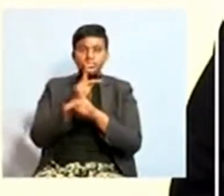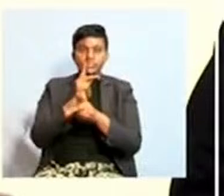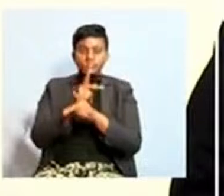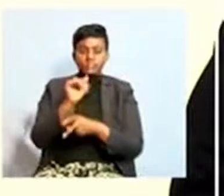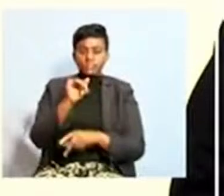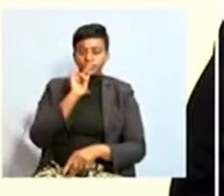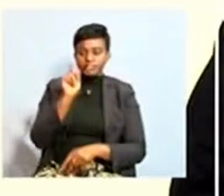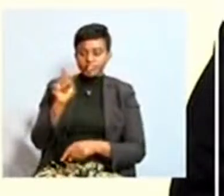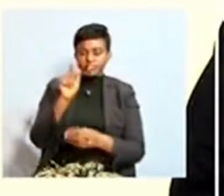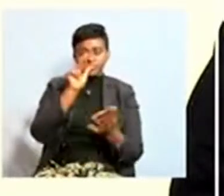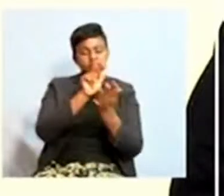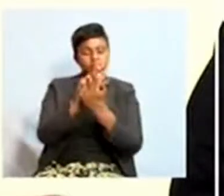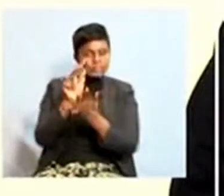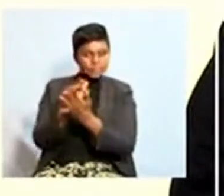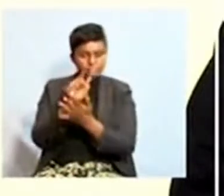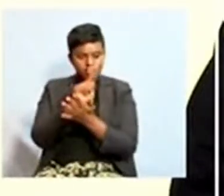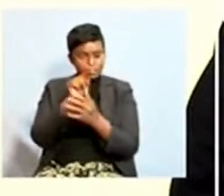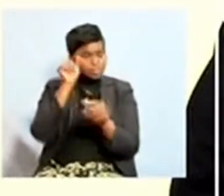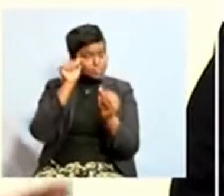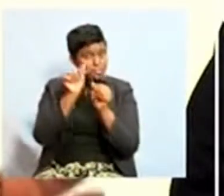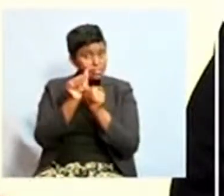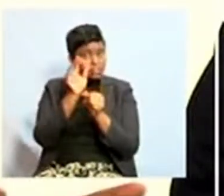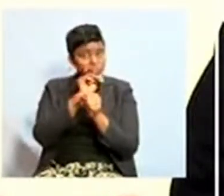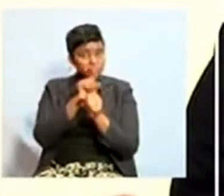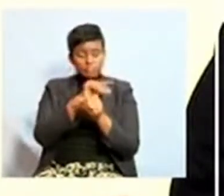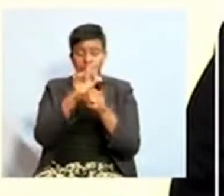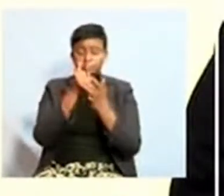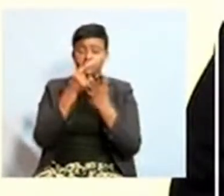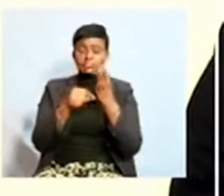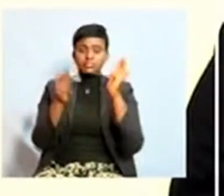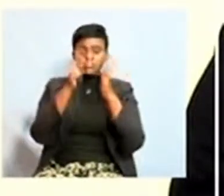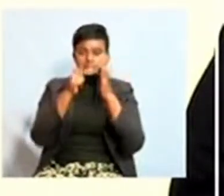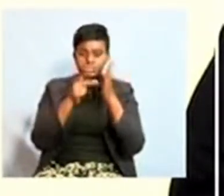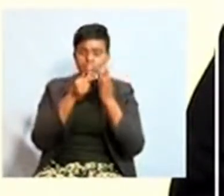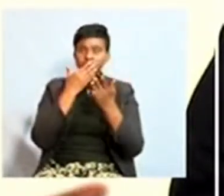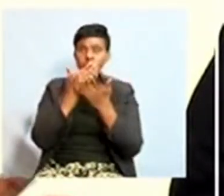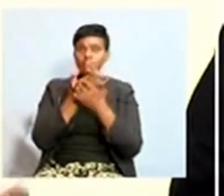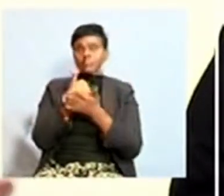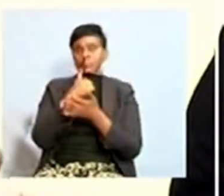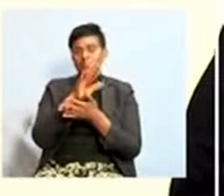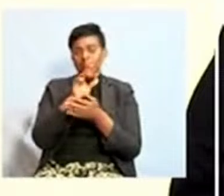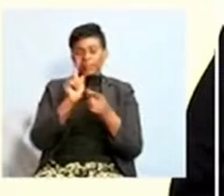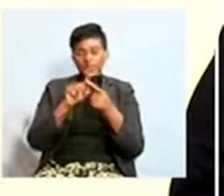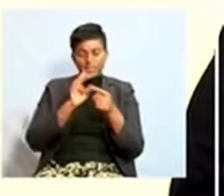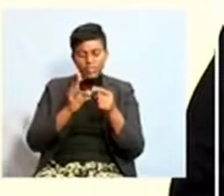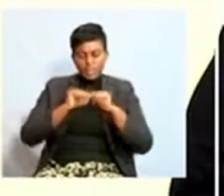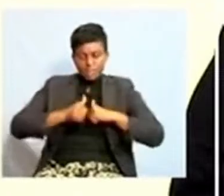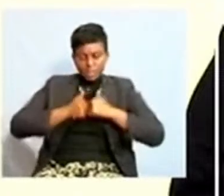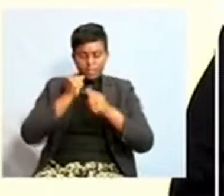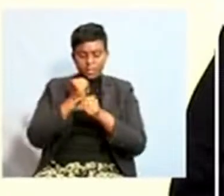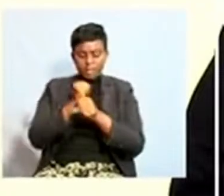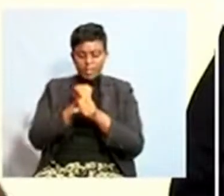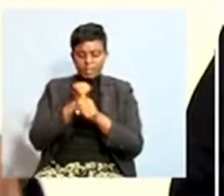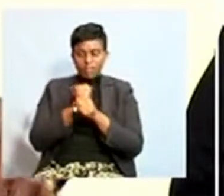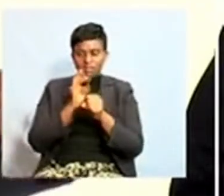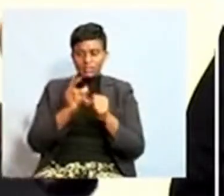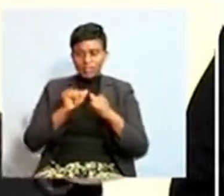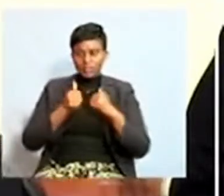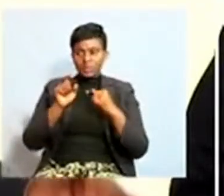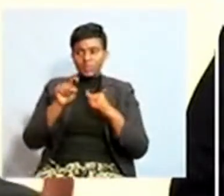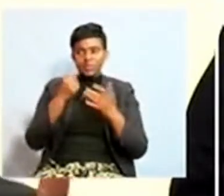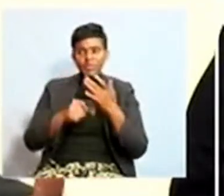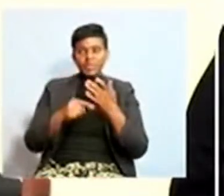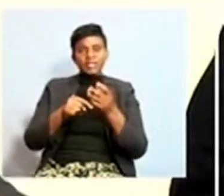that ratifying this agreement principally is a good thing. But as we do that, we also need